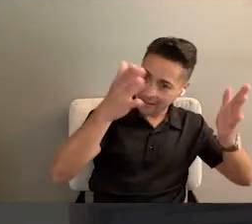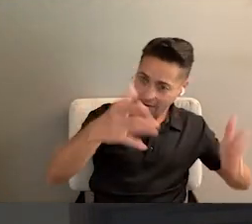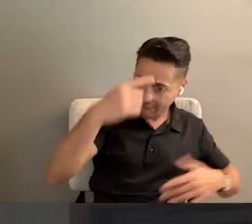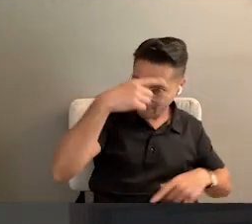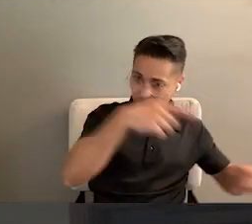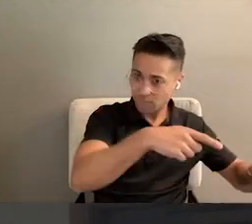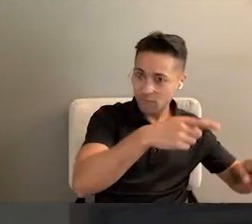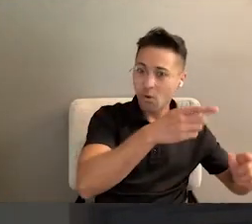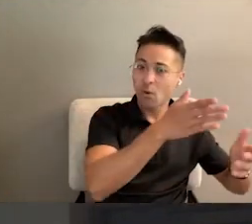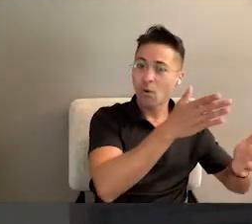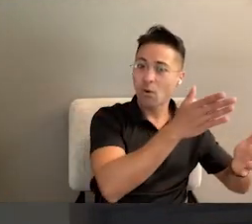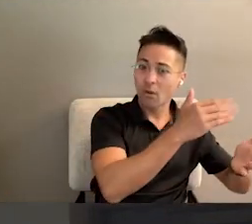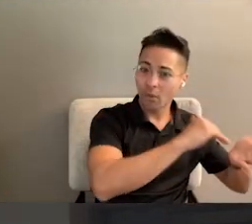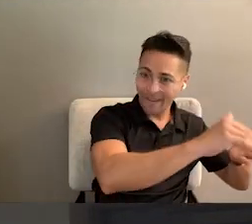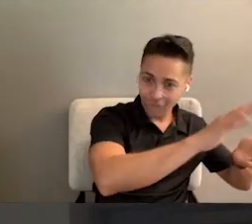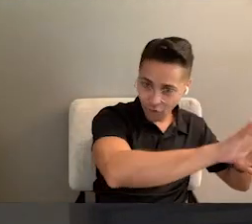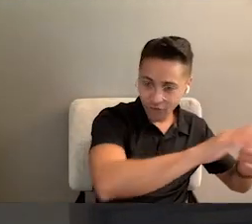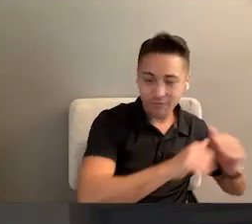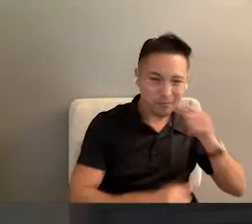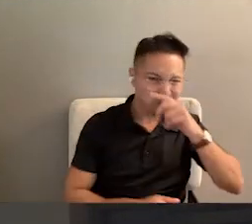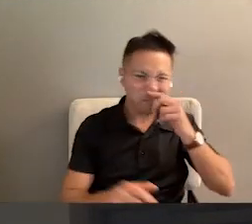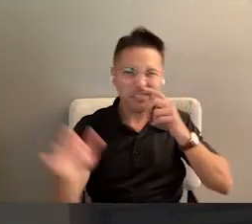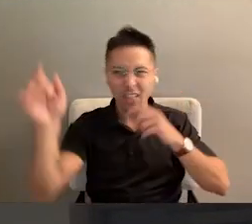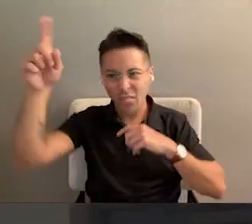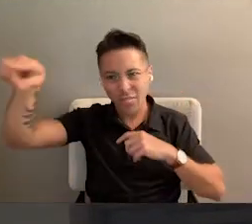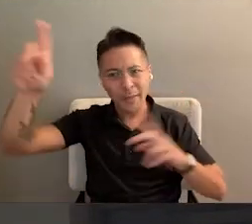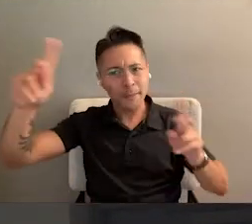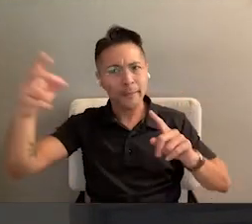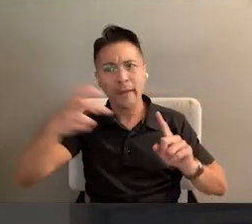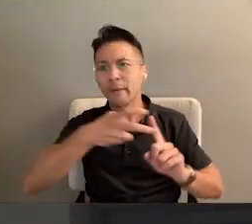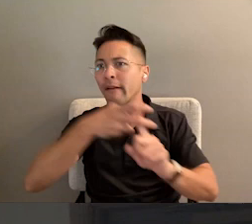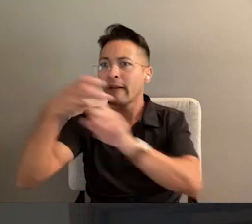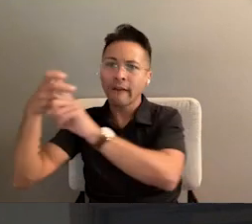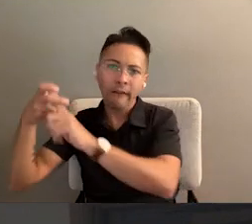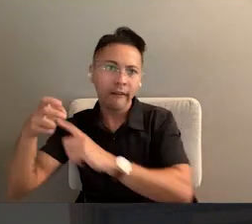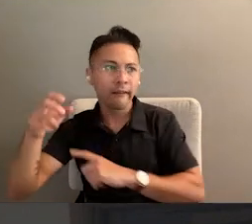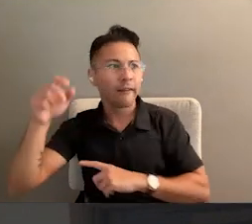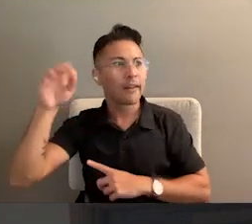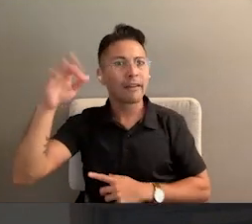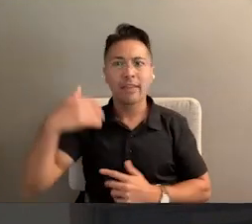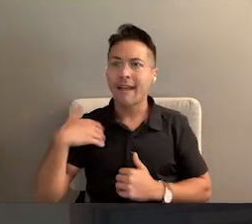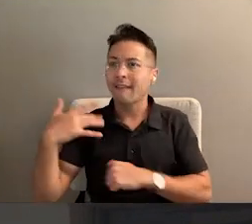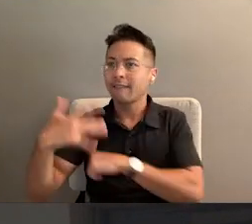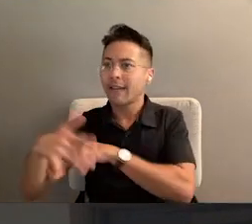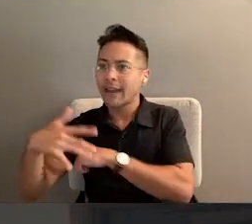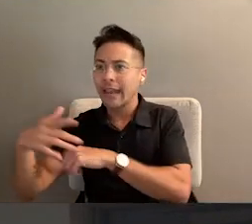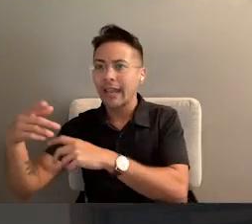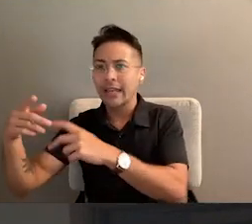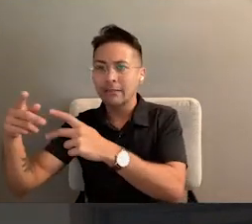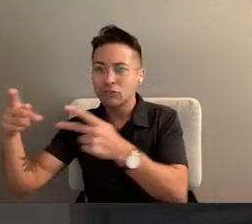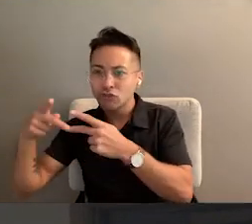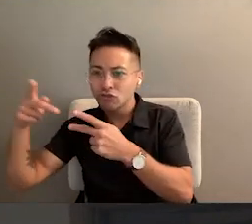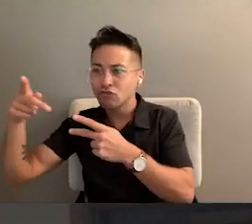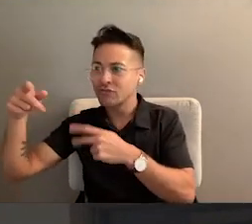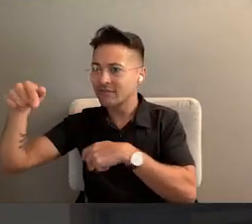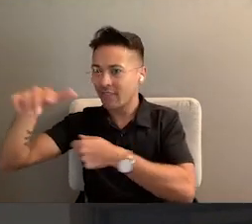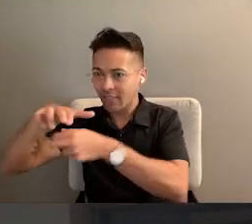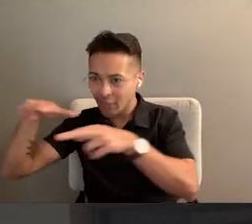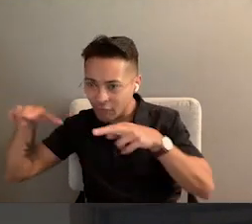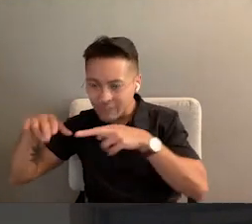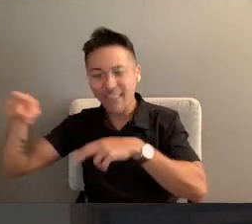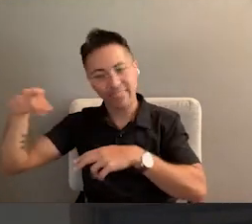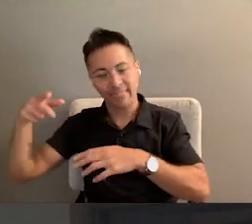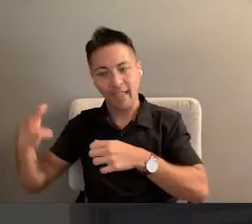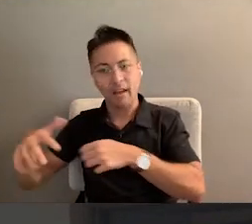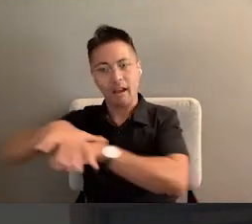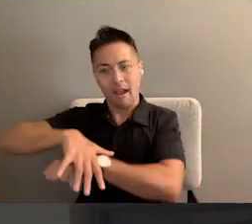are not just CDC Plus liaisons, but they're also liaisons for the waiver. And then they're often the folks that get pulled if there are vacant